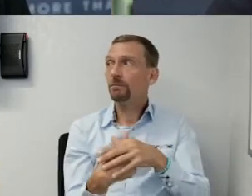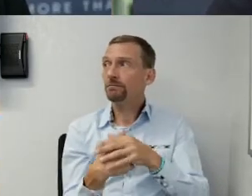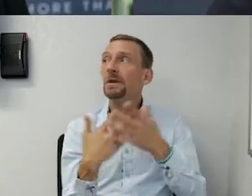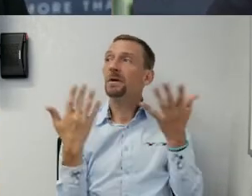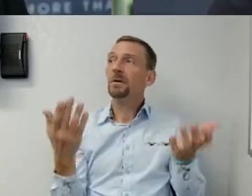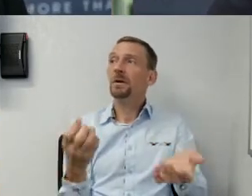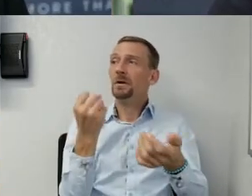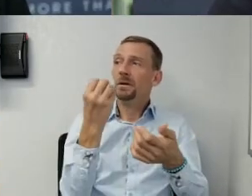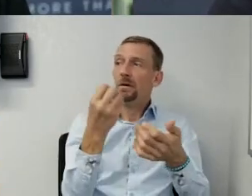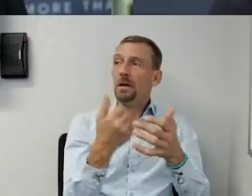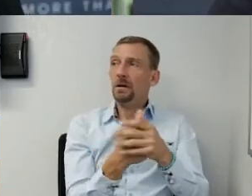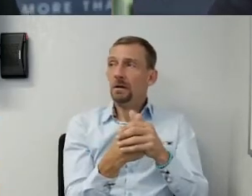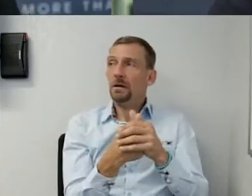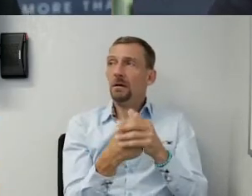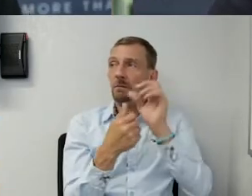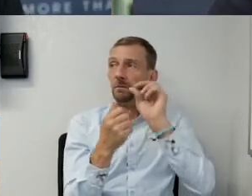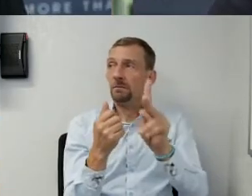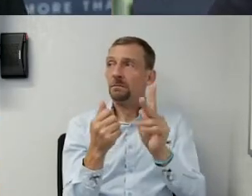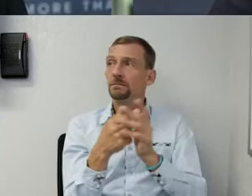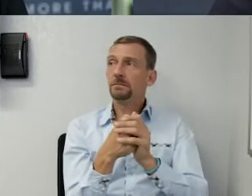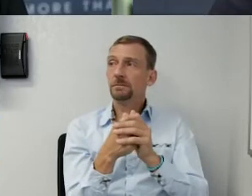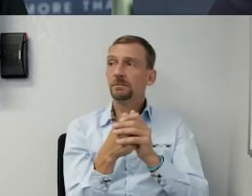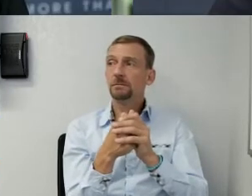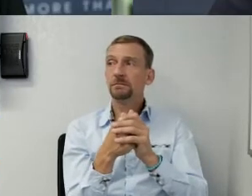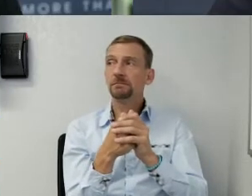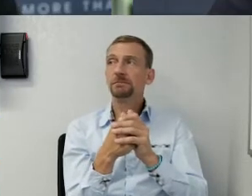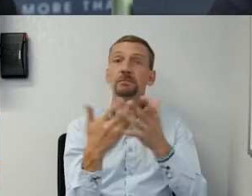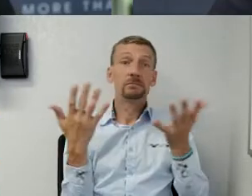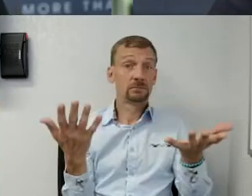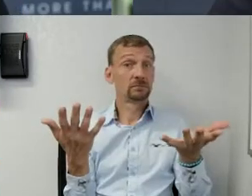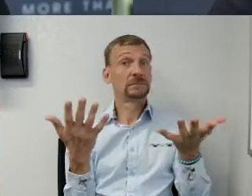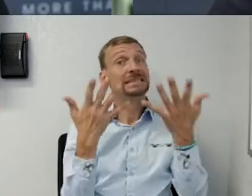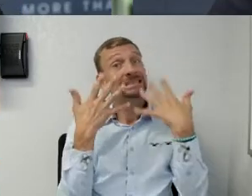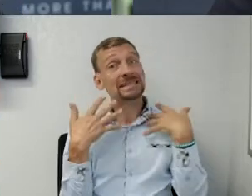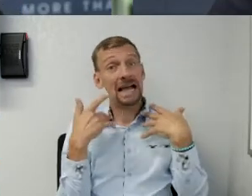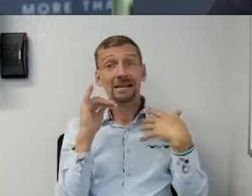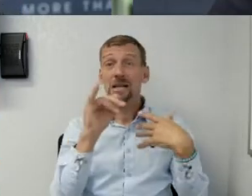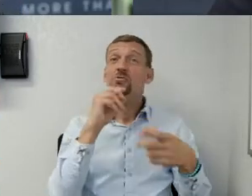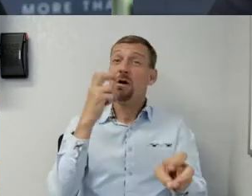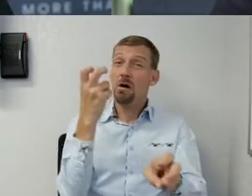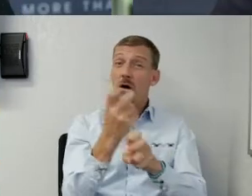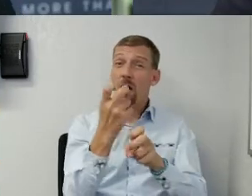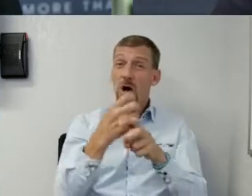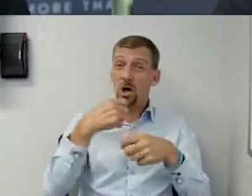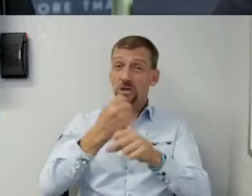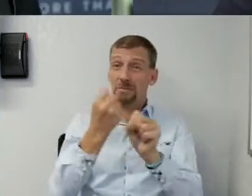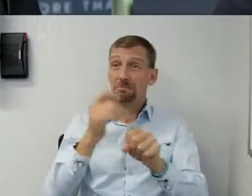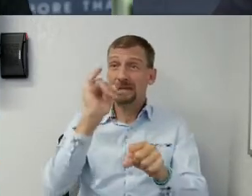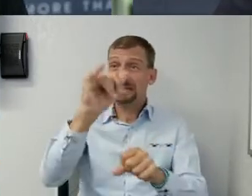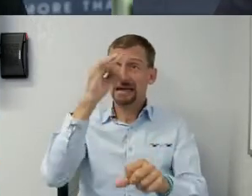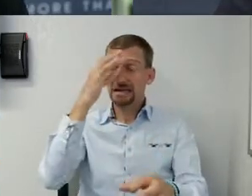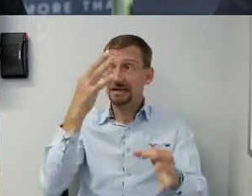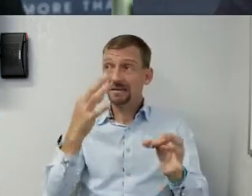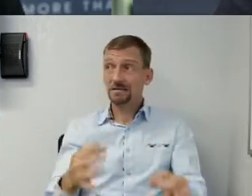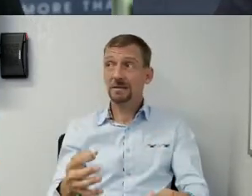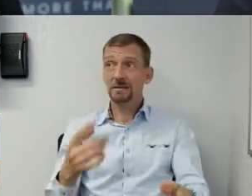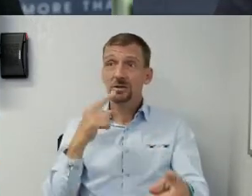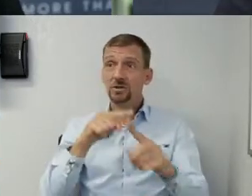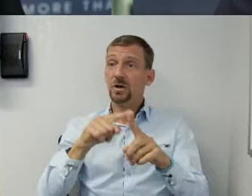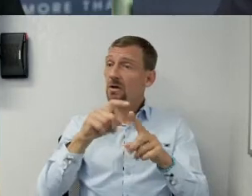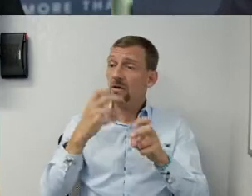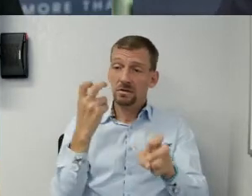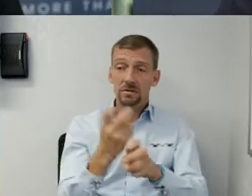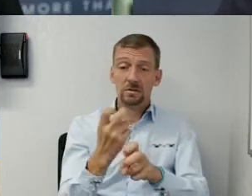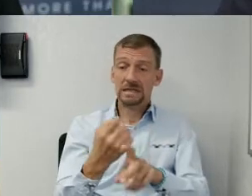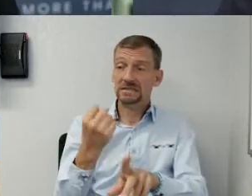yeah. Okay. Well, that's sad. That's hard. That's hard to do. It right? is, yeah. I mean, To turn away, yeah. You